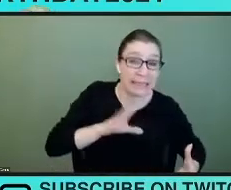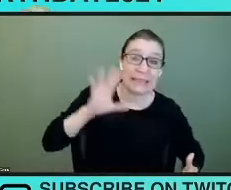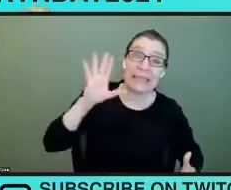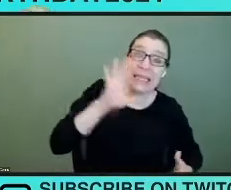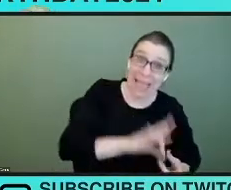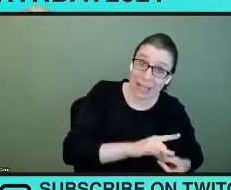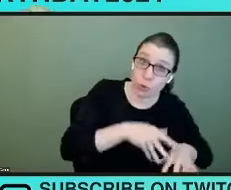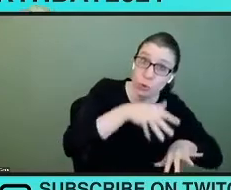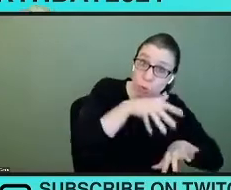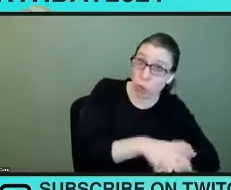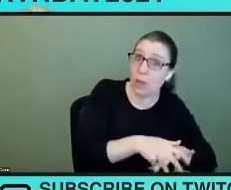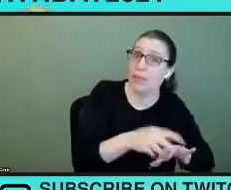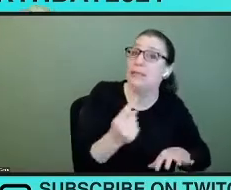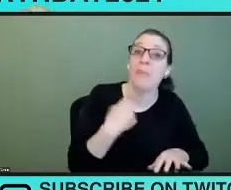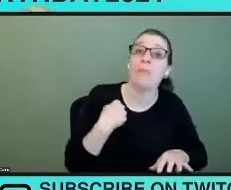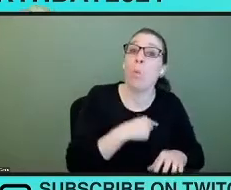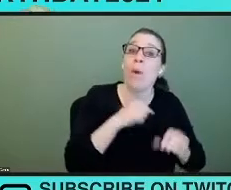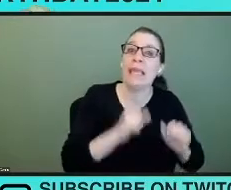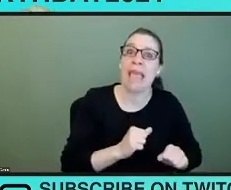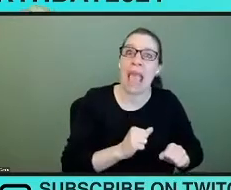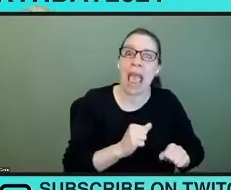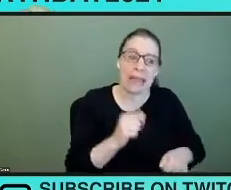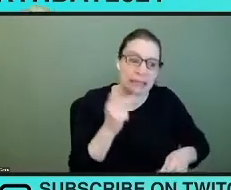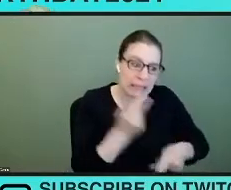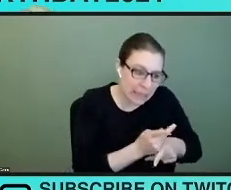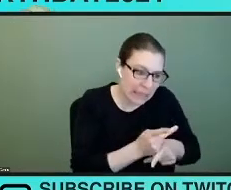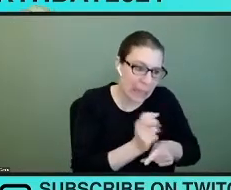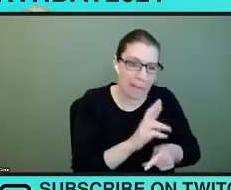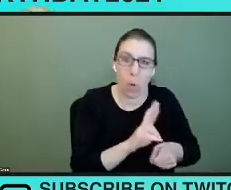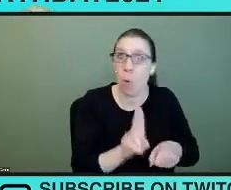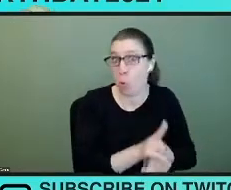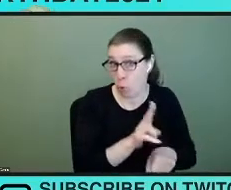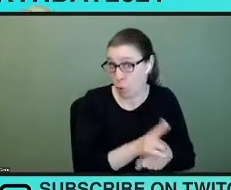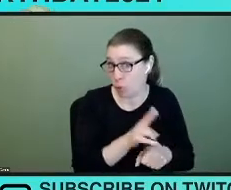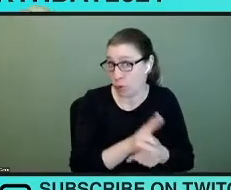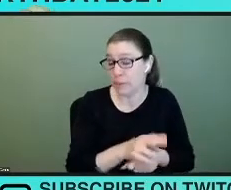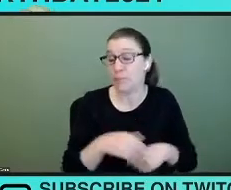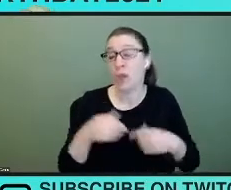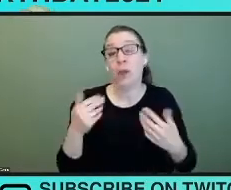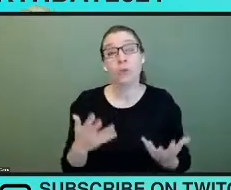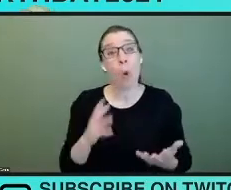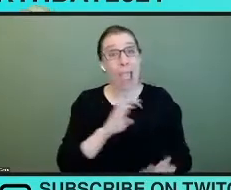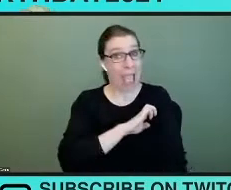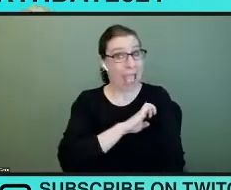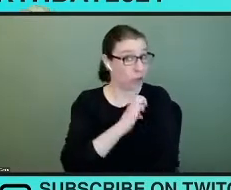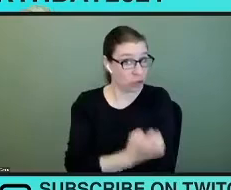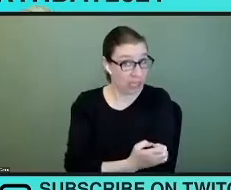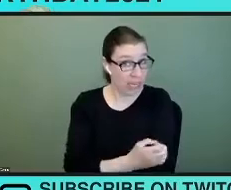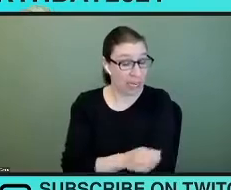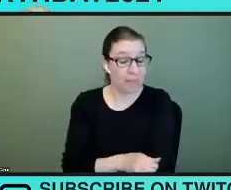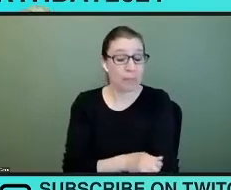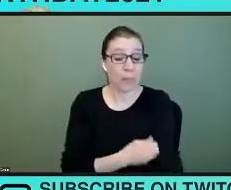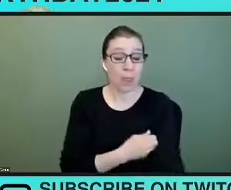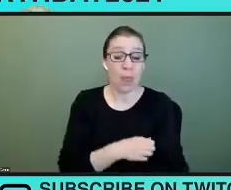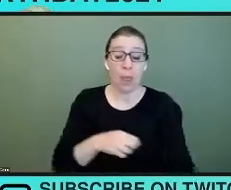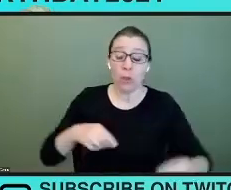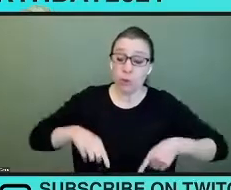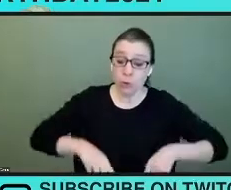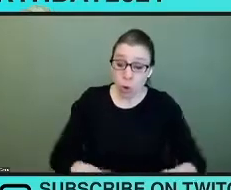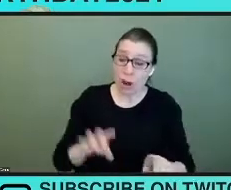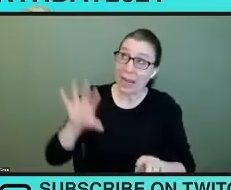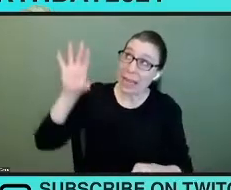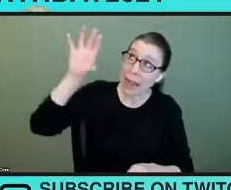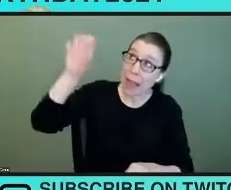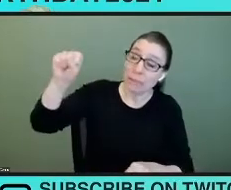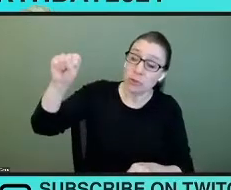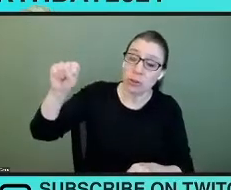can either sequester or do something with. So in terms of energy well, during the capture is usually downhill.